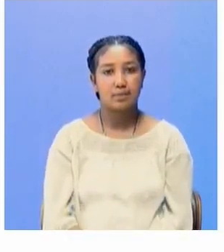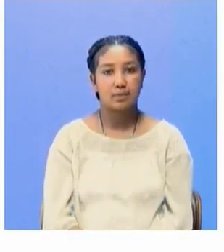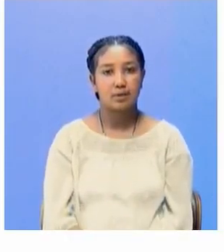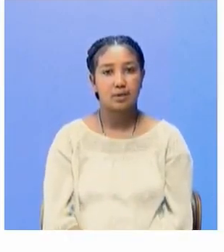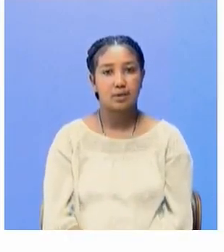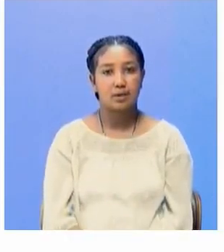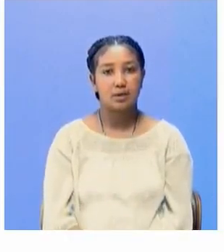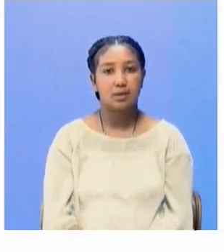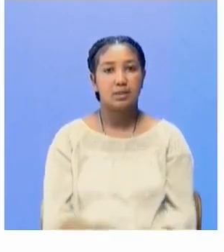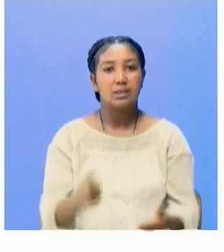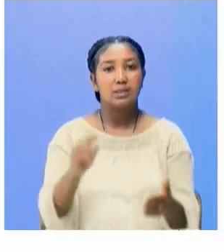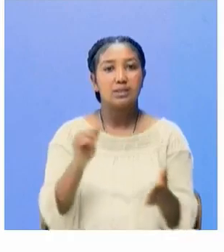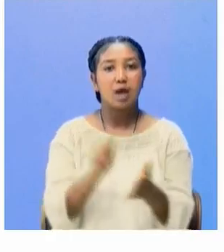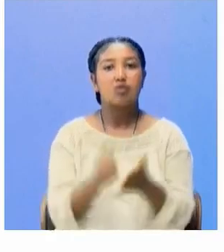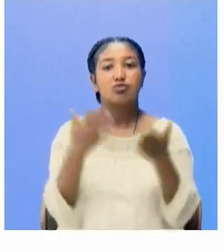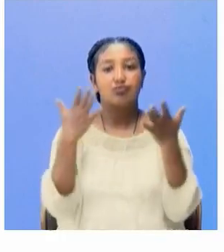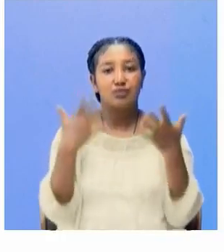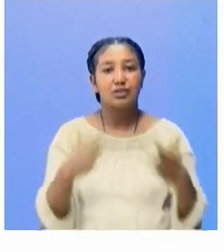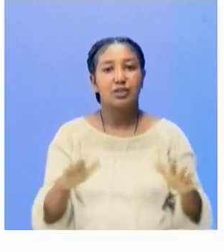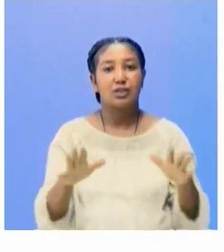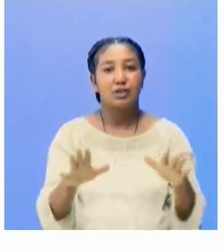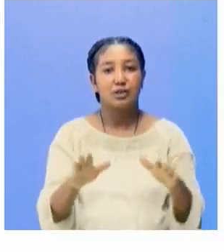that you did